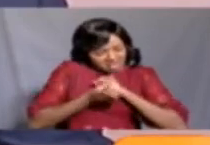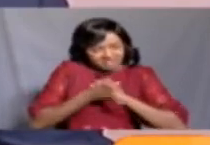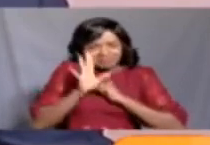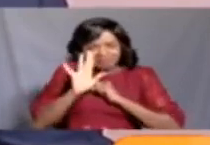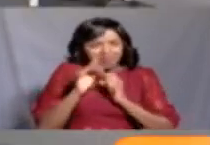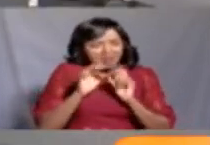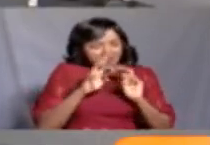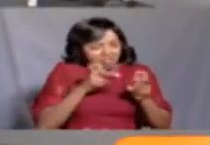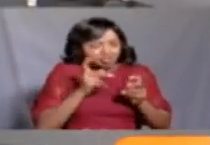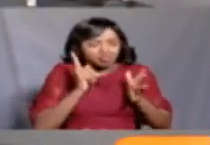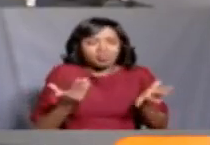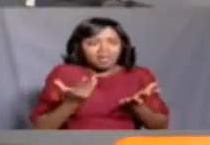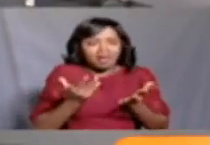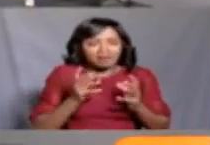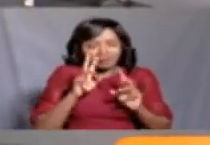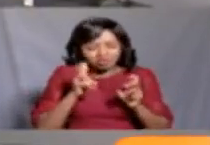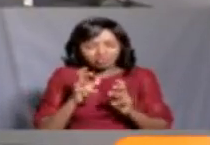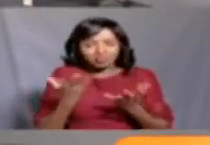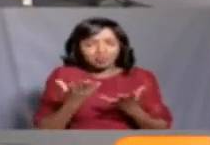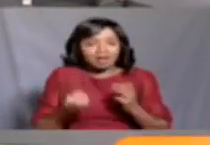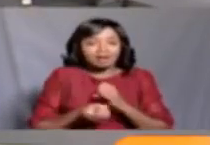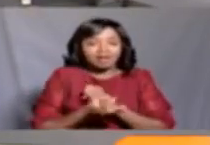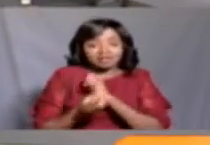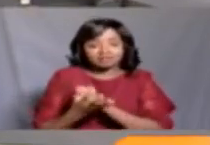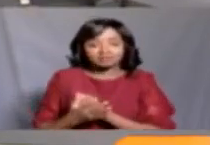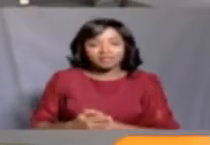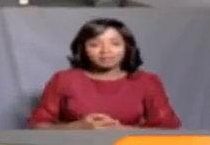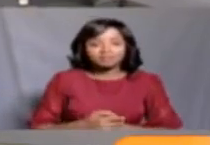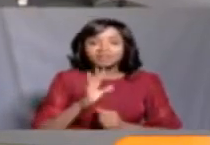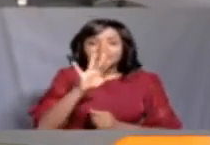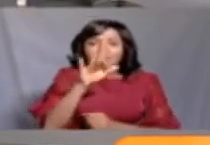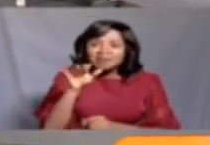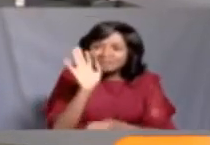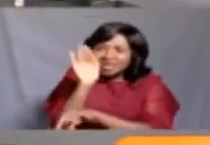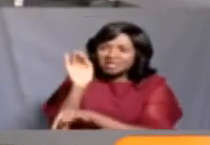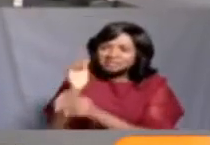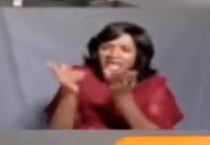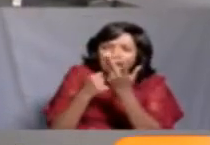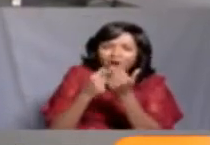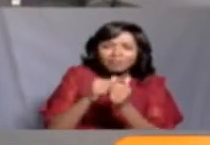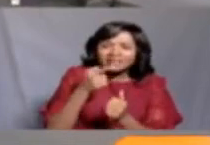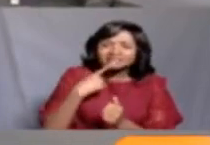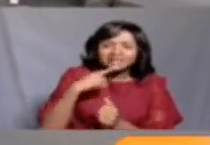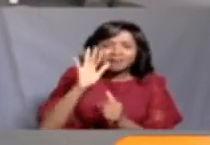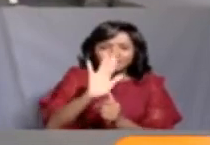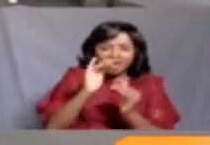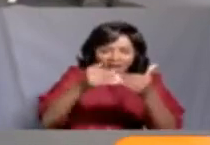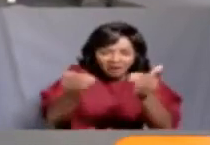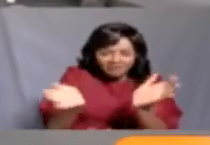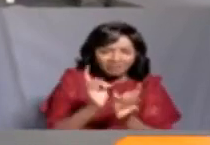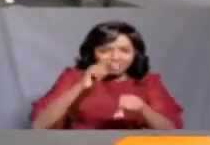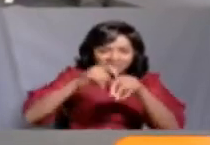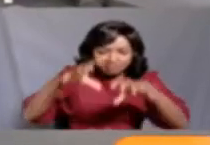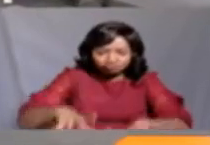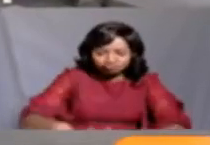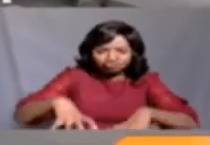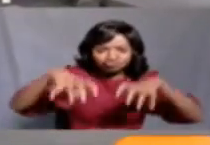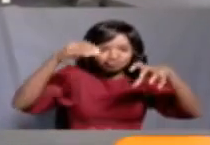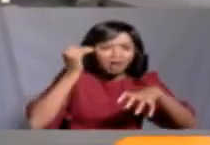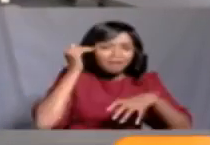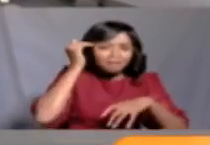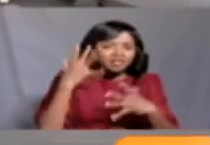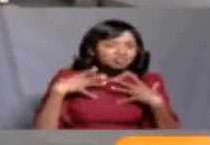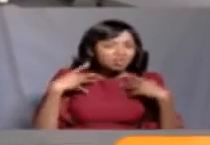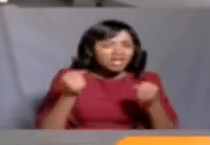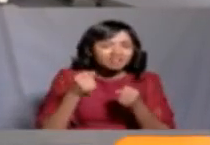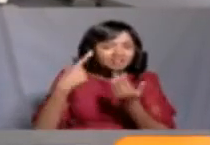issues. Yeah, thank you. And I really wanted to get this as a show of hands. How many of you would say in your families as you were growing up, mental health was something